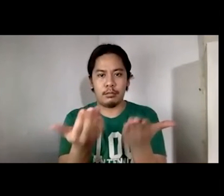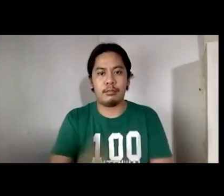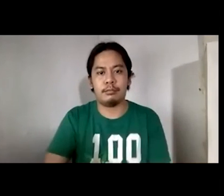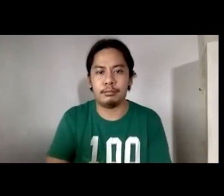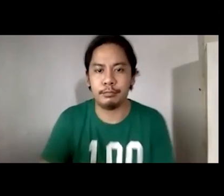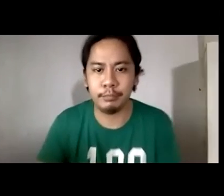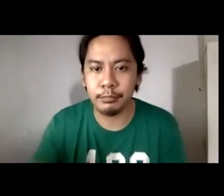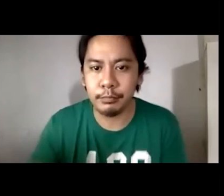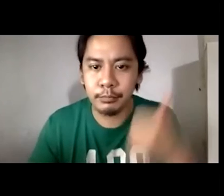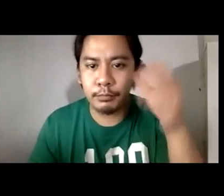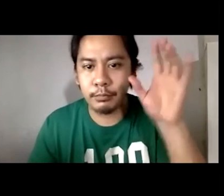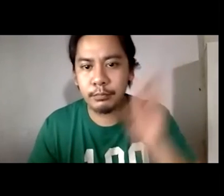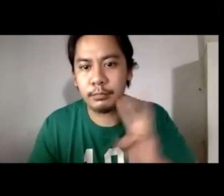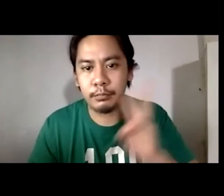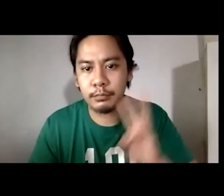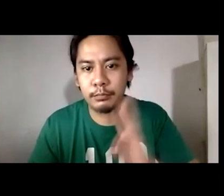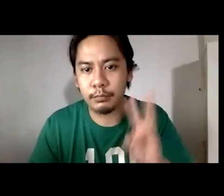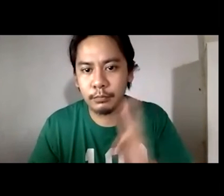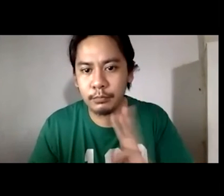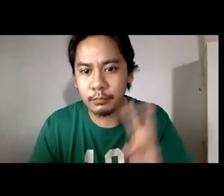If you don't